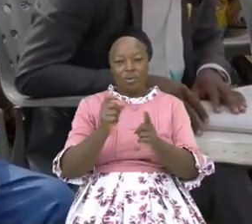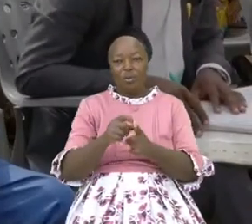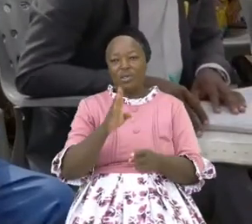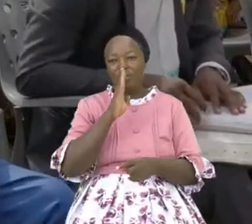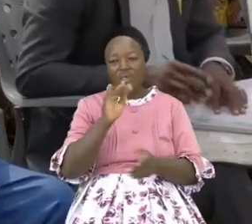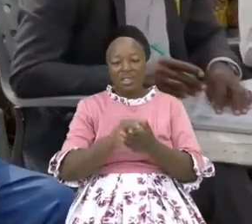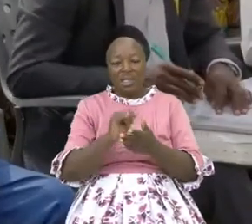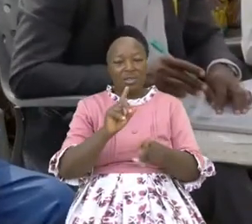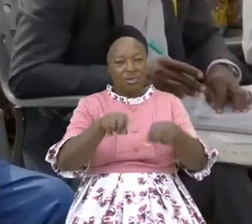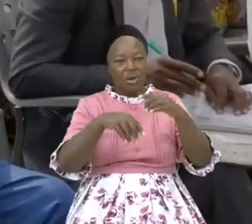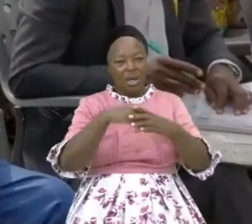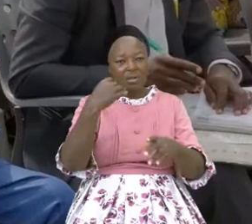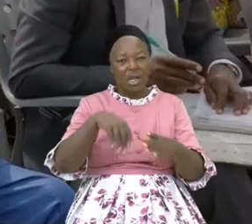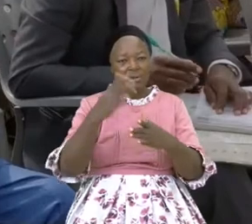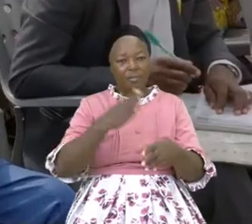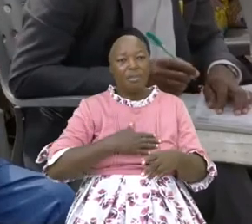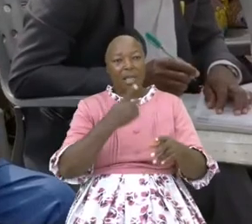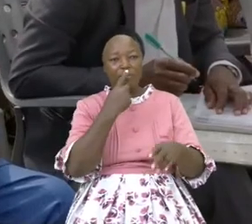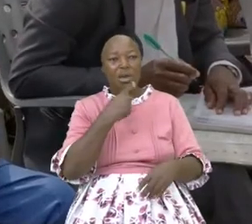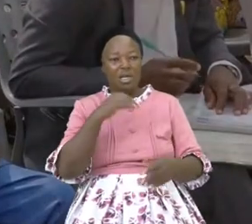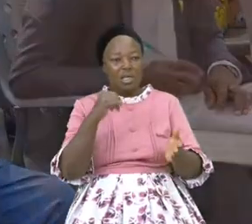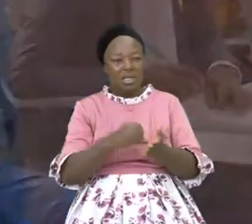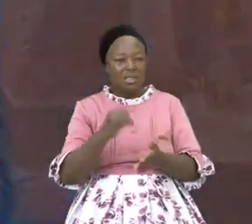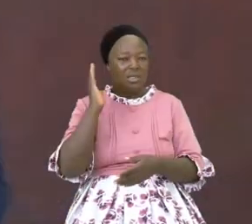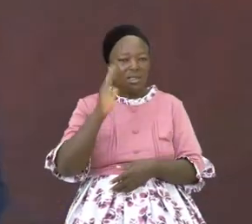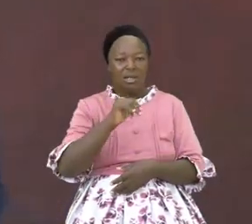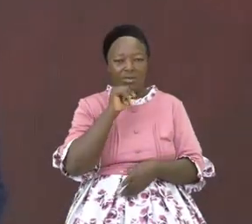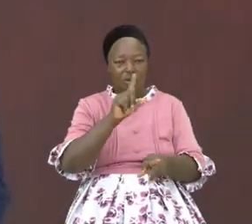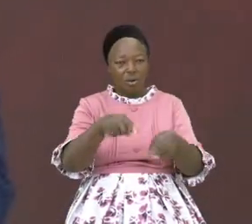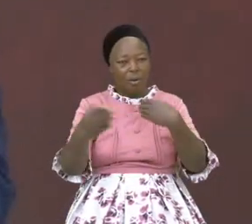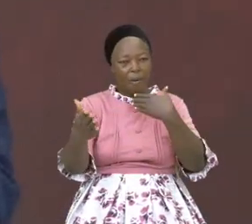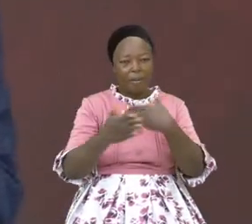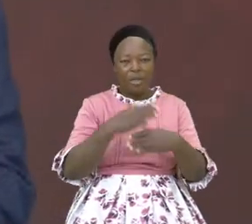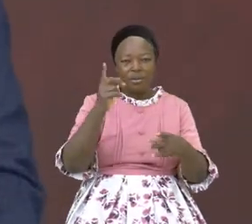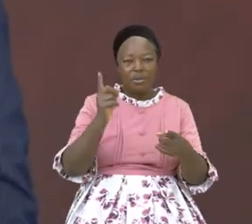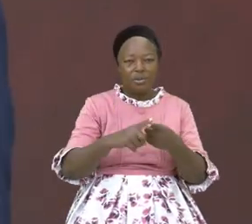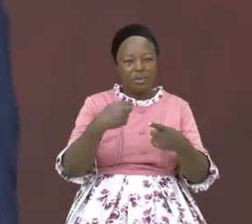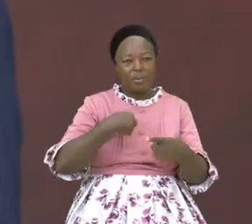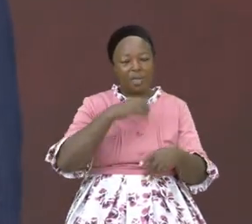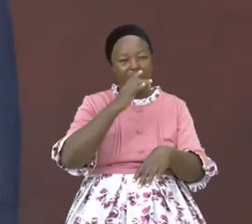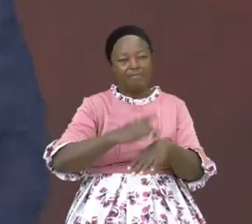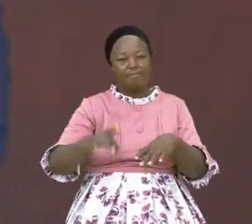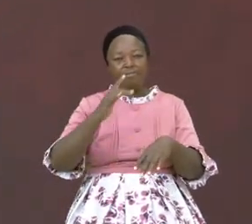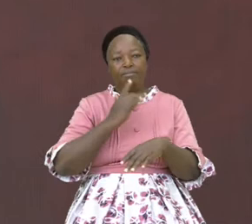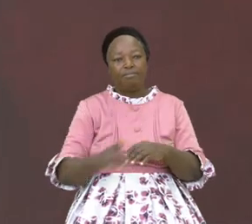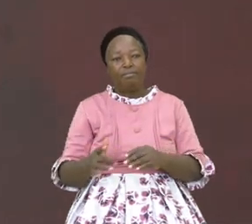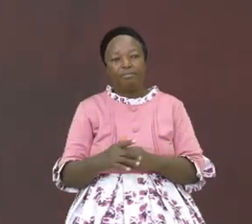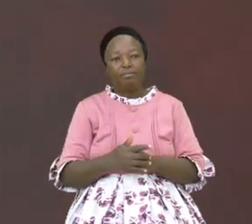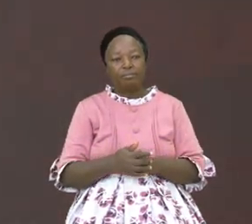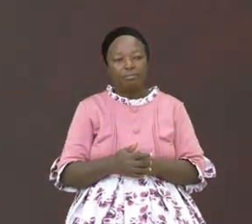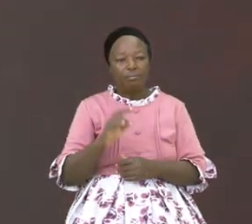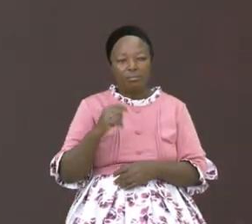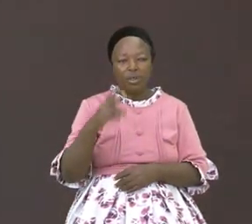forth out of my mouth. It shall not return to me void. You know, sometimes